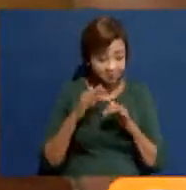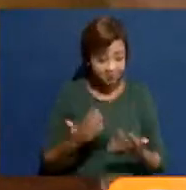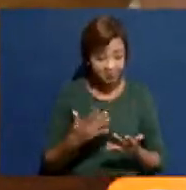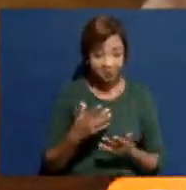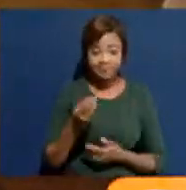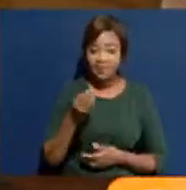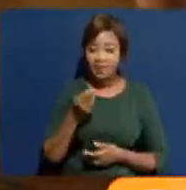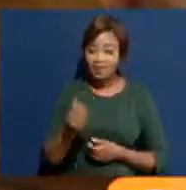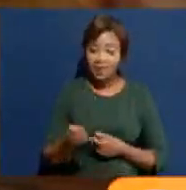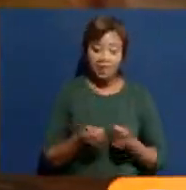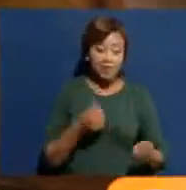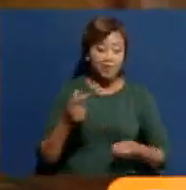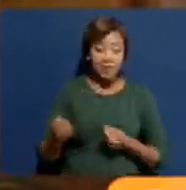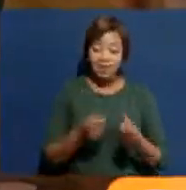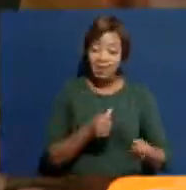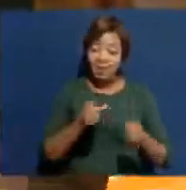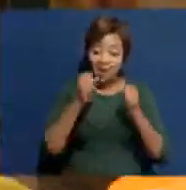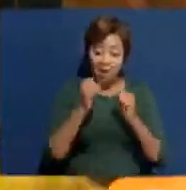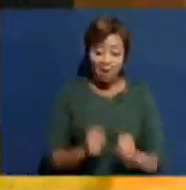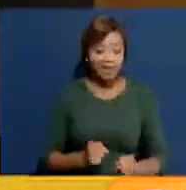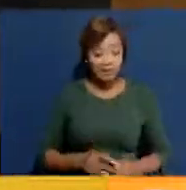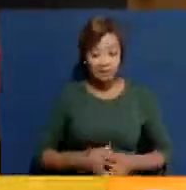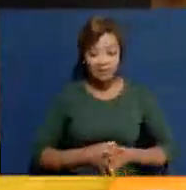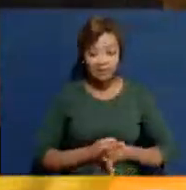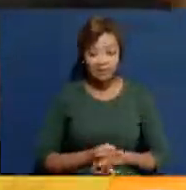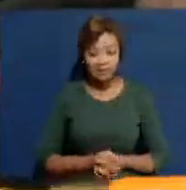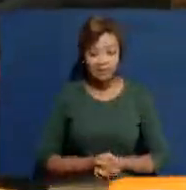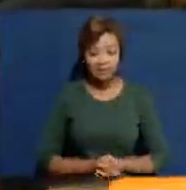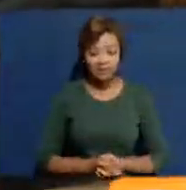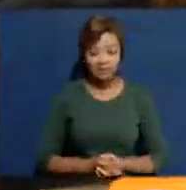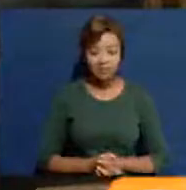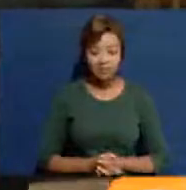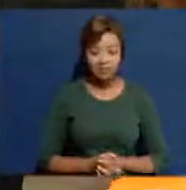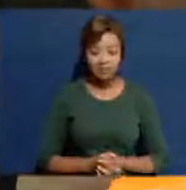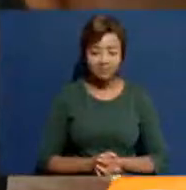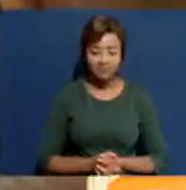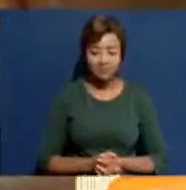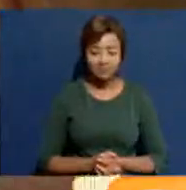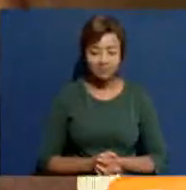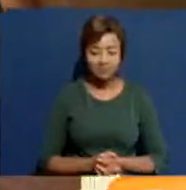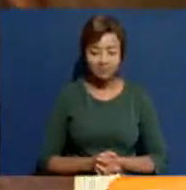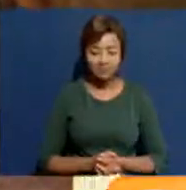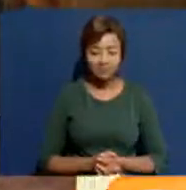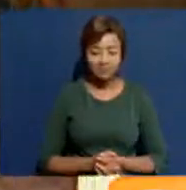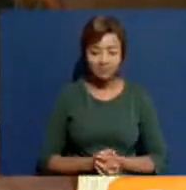government purse. Lillian Muli, Citizen TV. It's power!